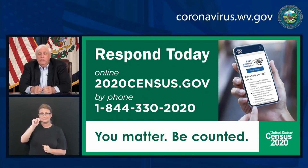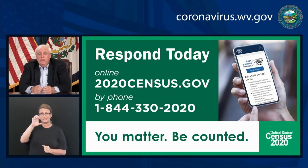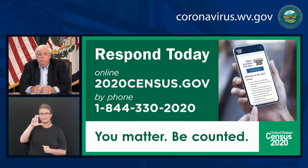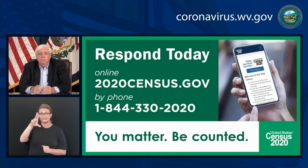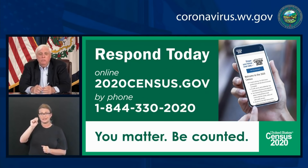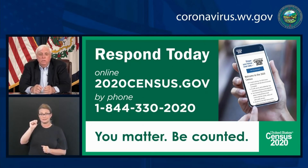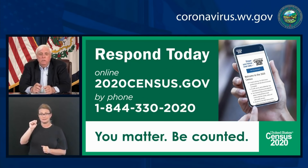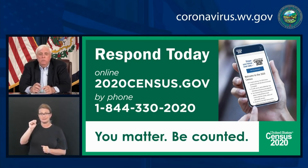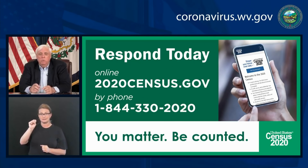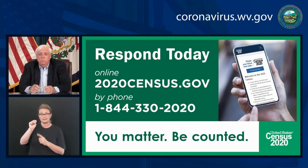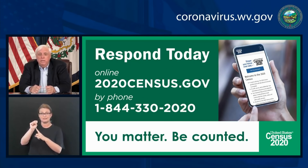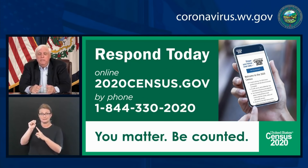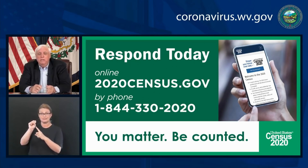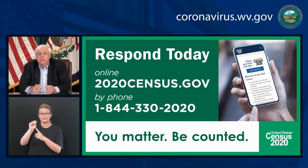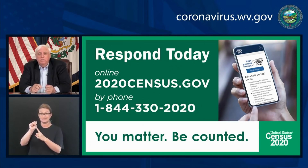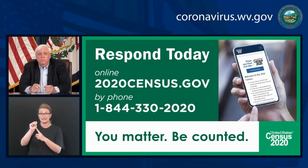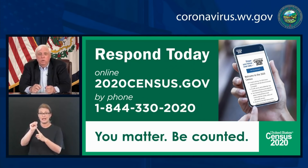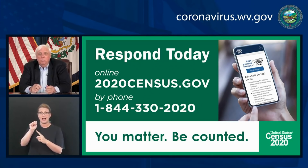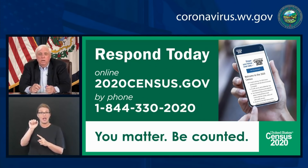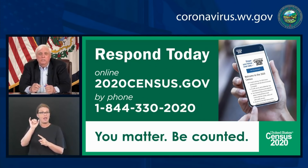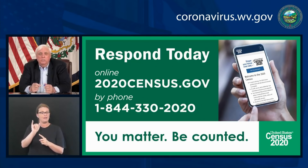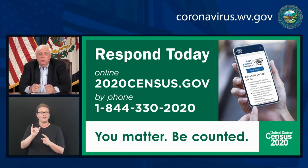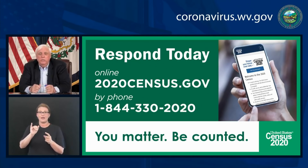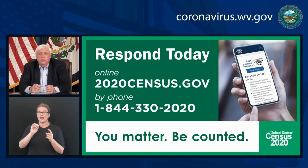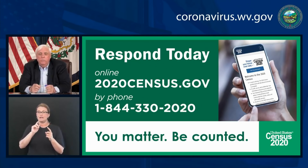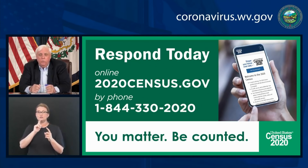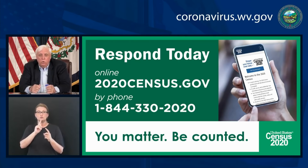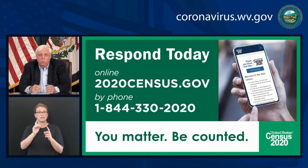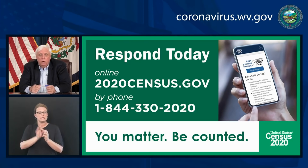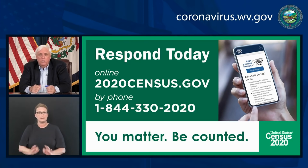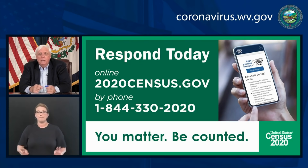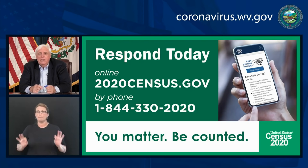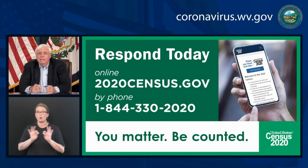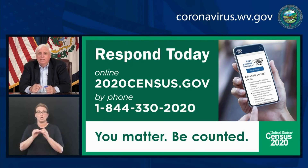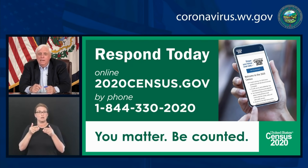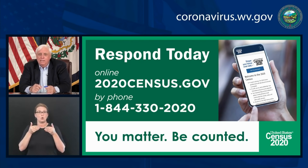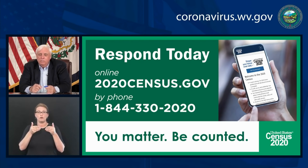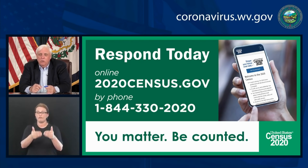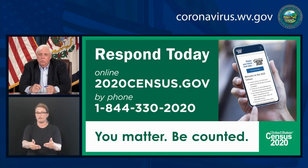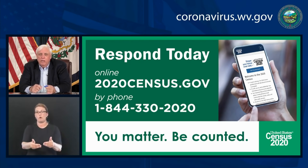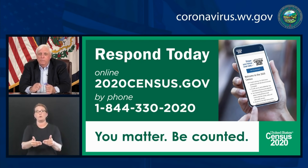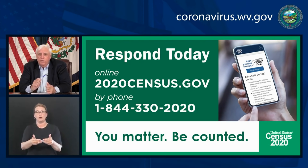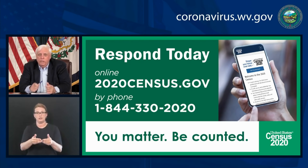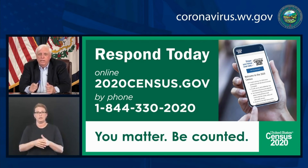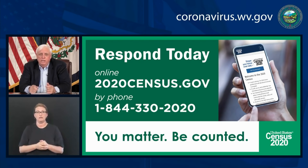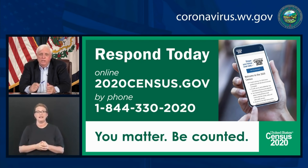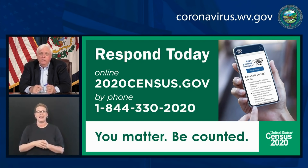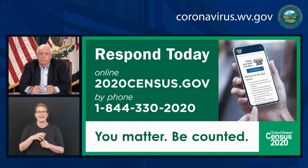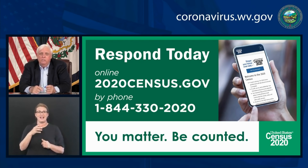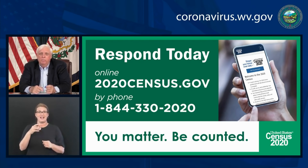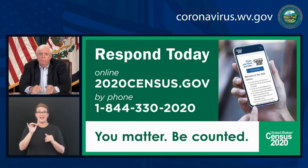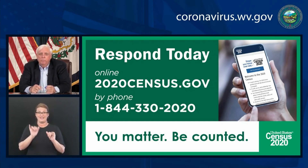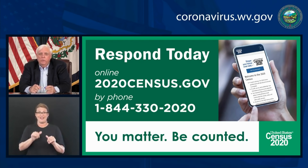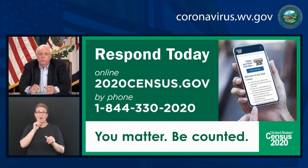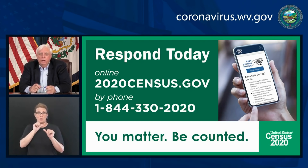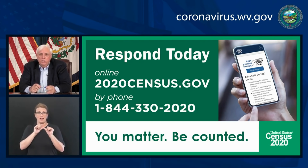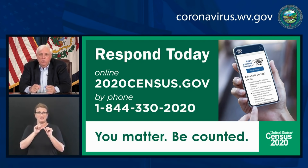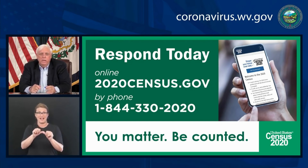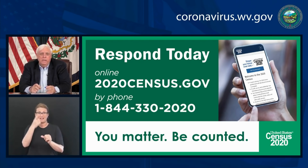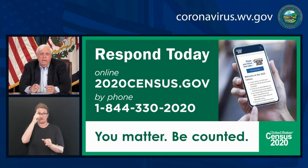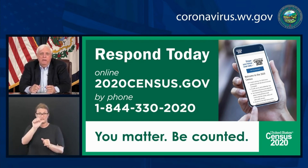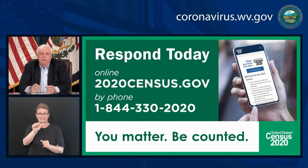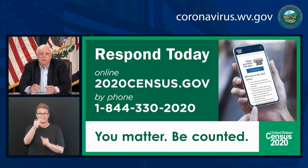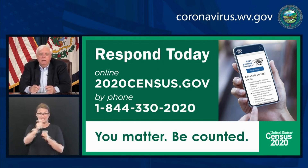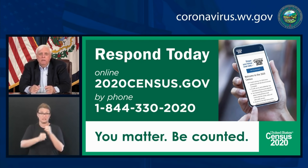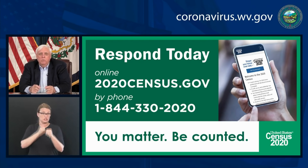know, it absolutely will mean so much as we go forward. And the last go round for 10 years, we didn't all